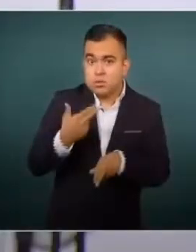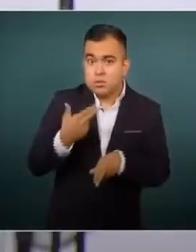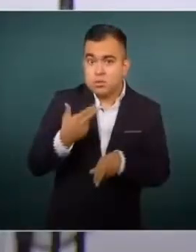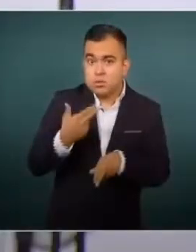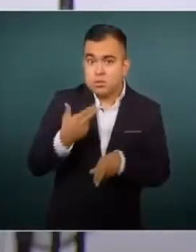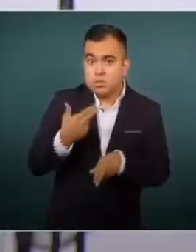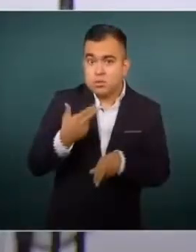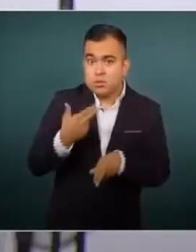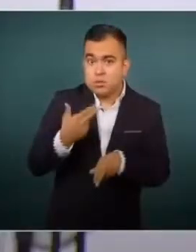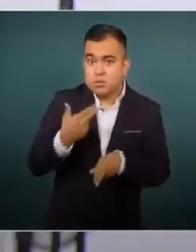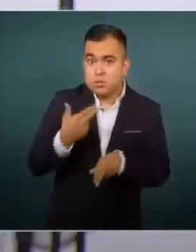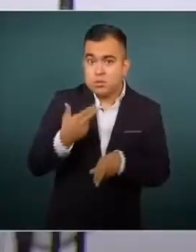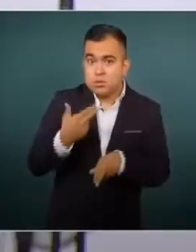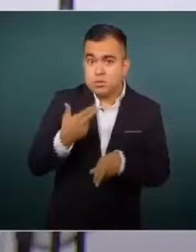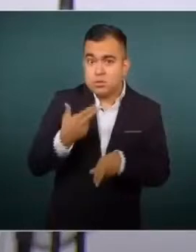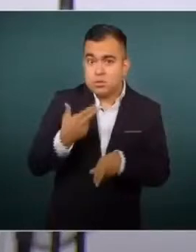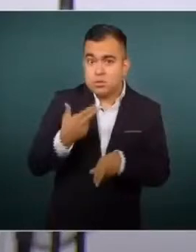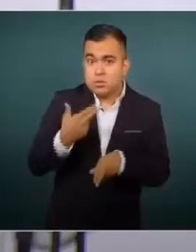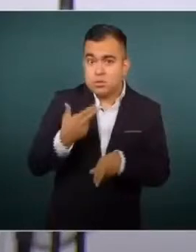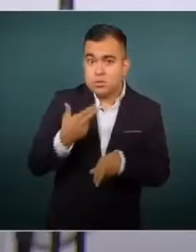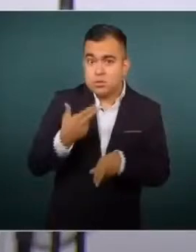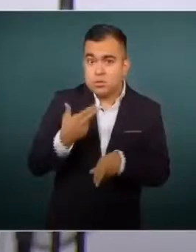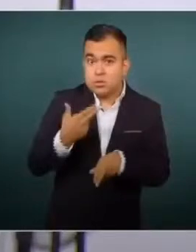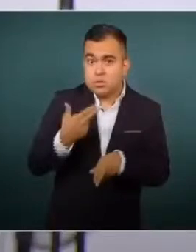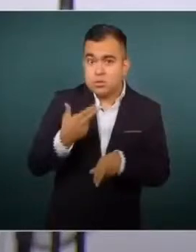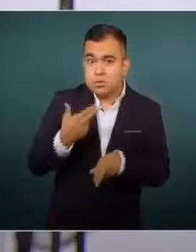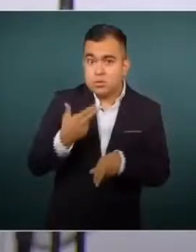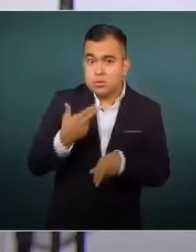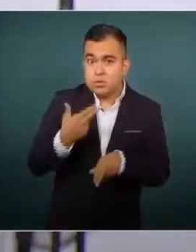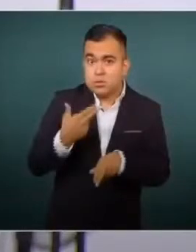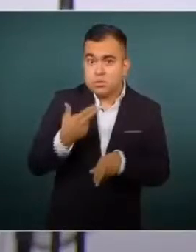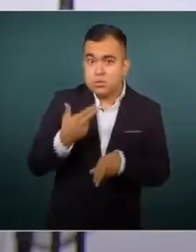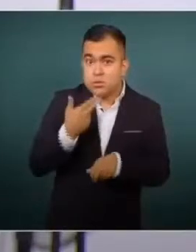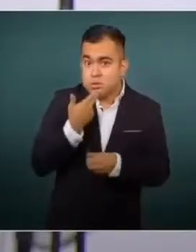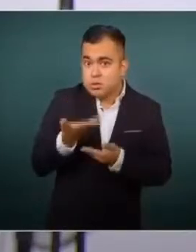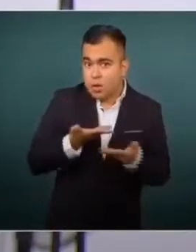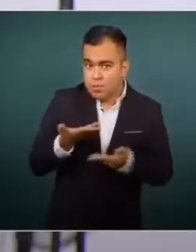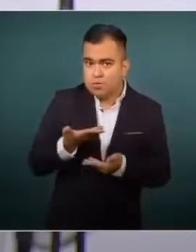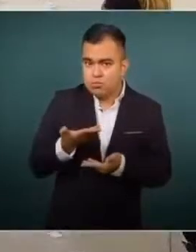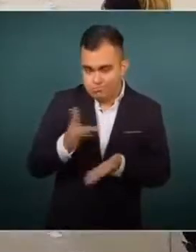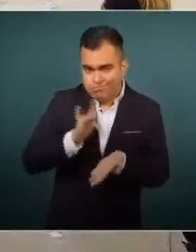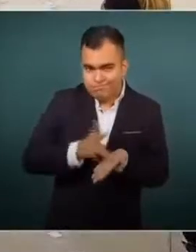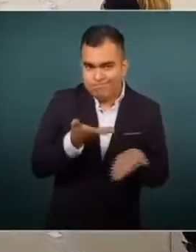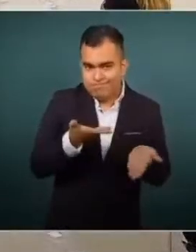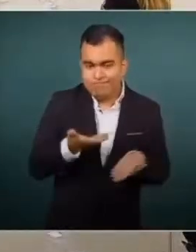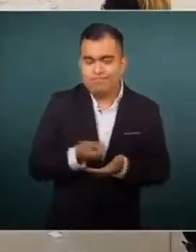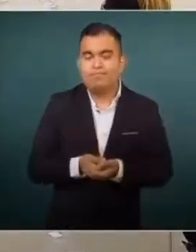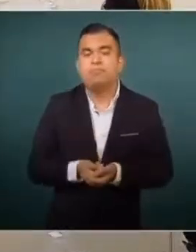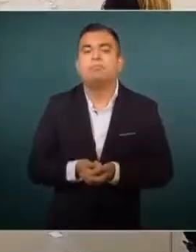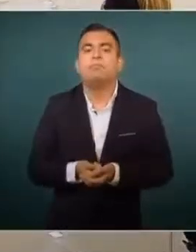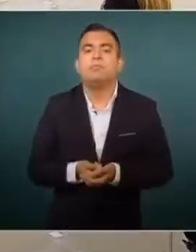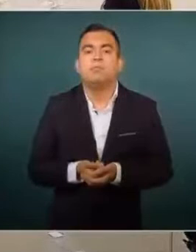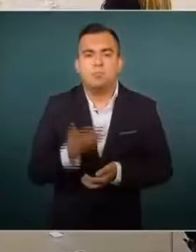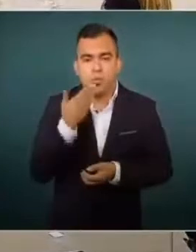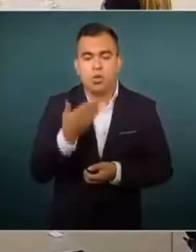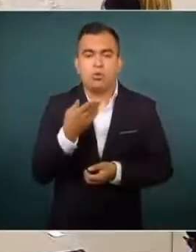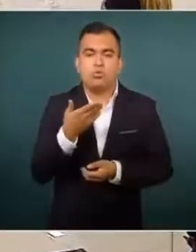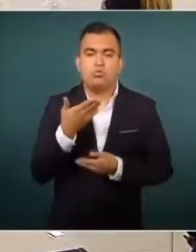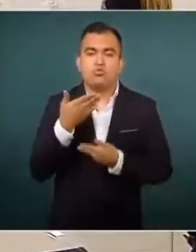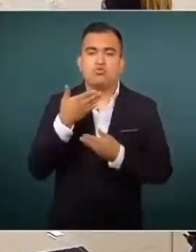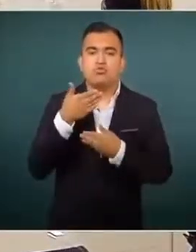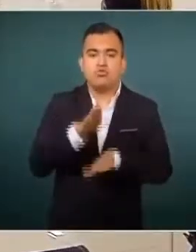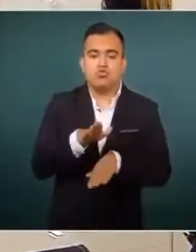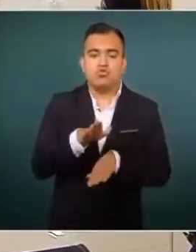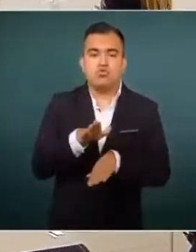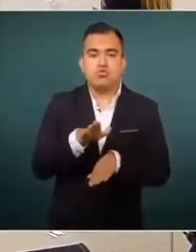So can you tell them when they're going to be able to use or take advantage of this service? Gracias. Bueno, acerca de las